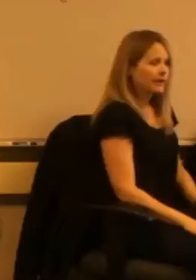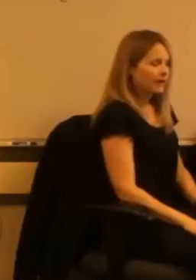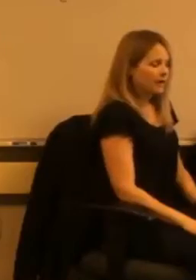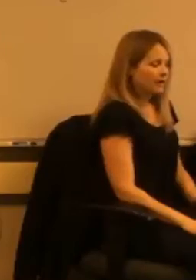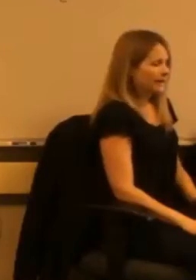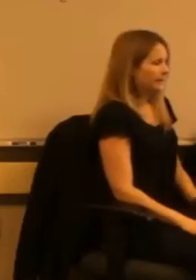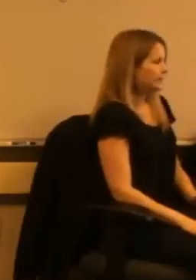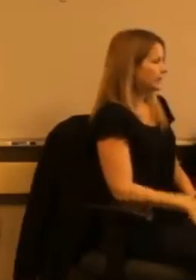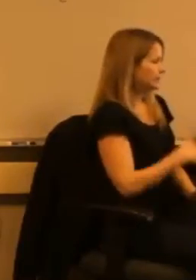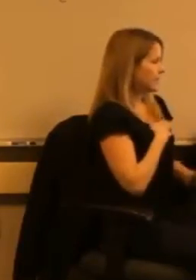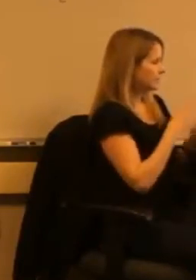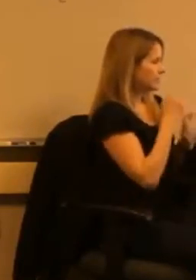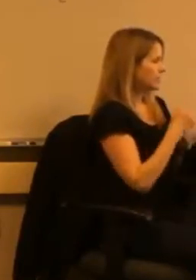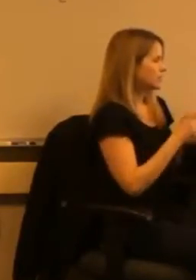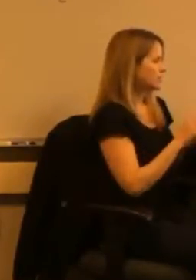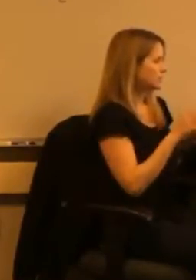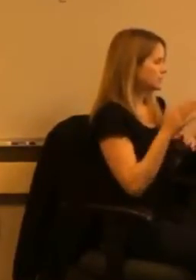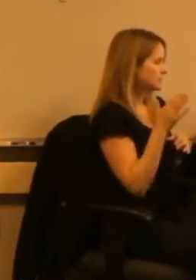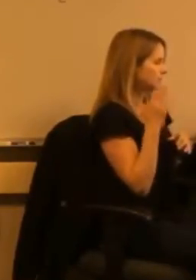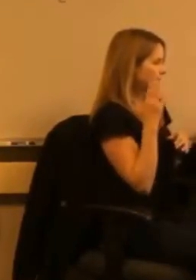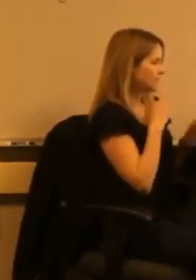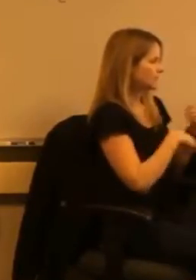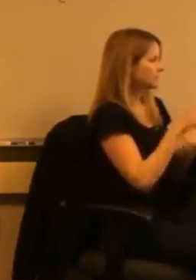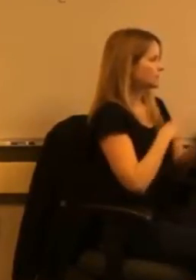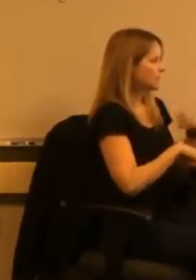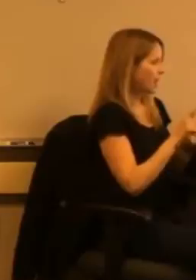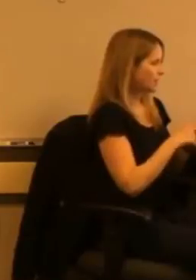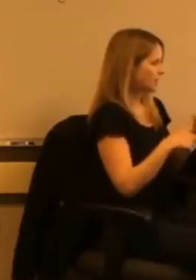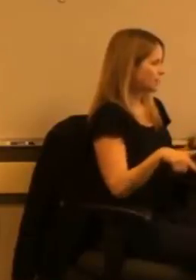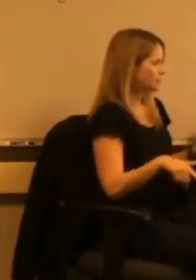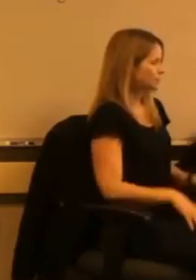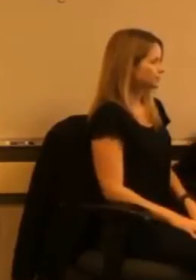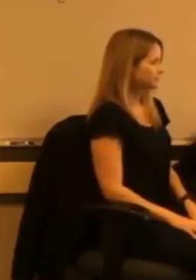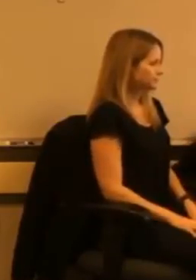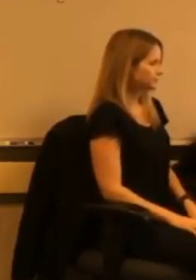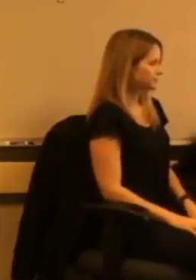For my project, I did sign language and